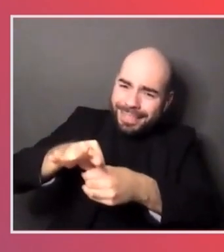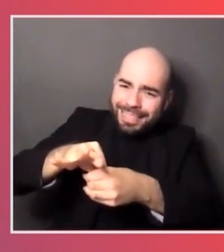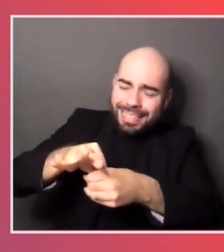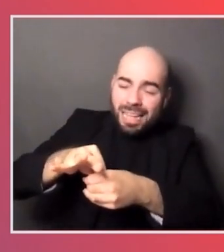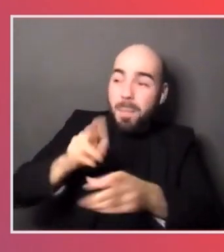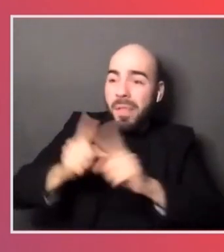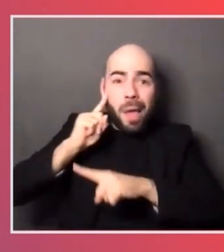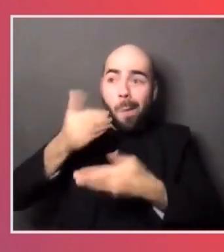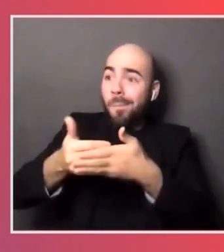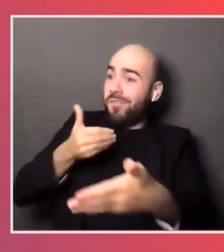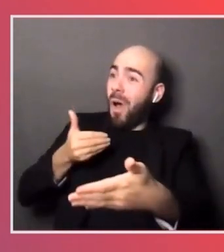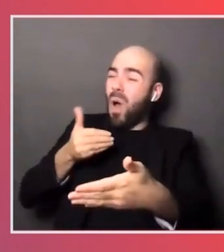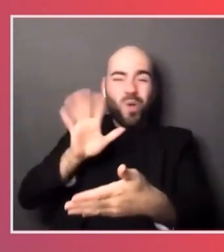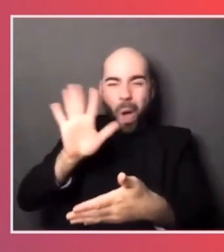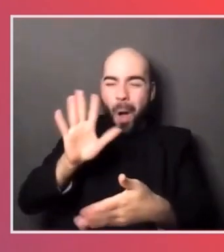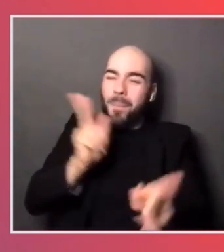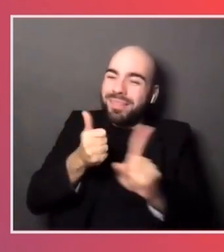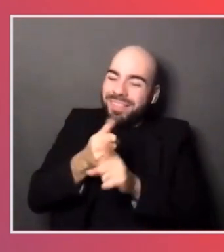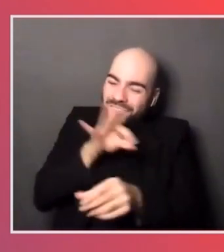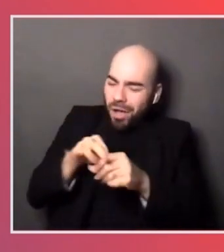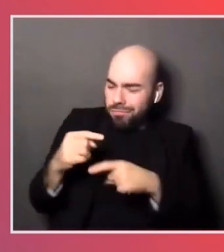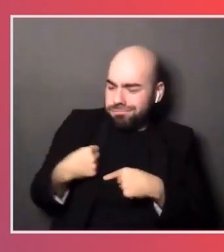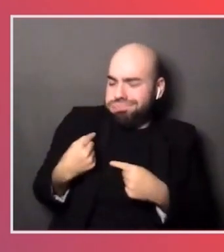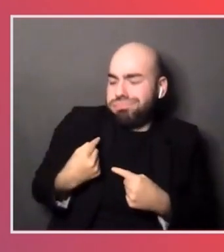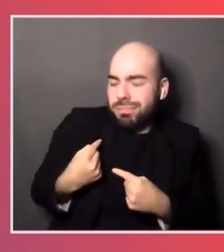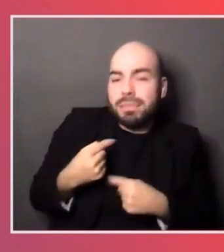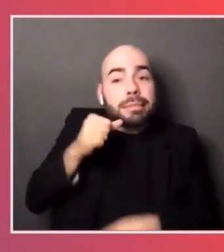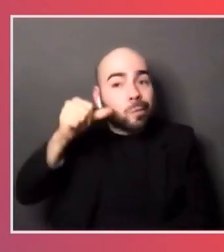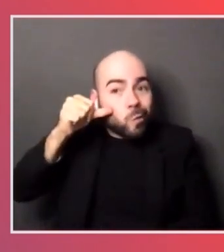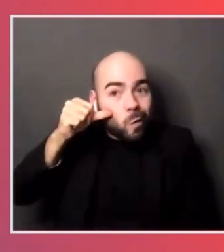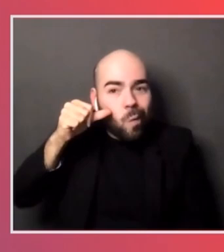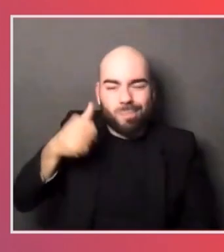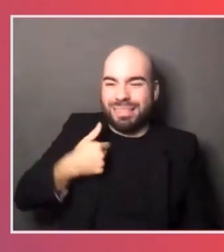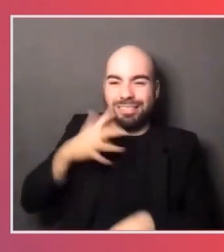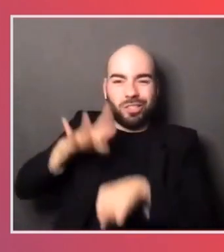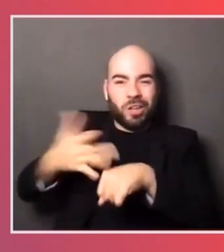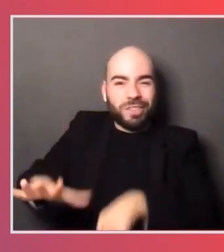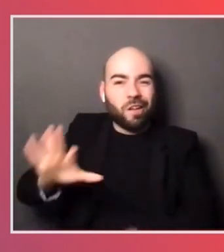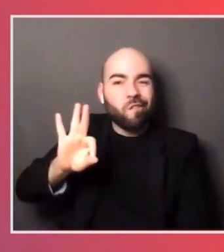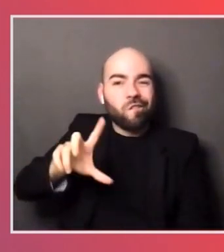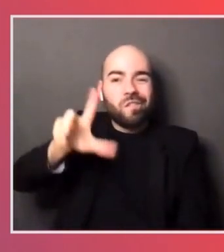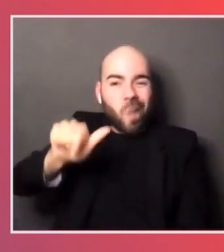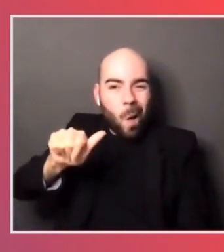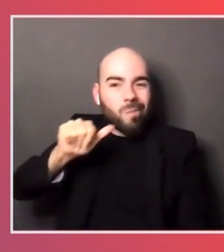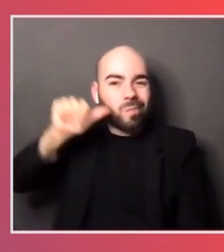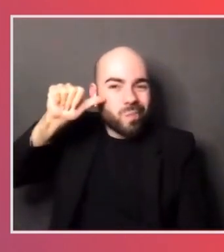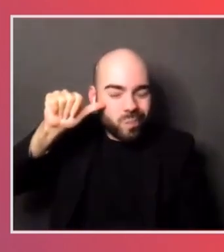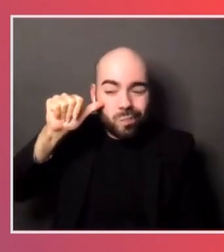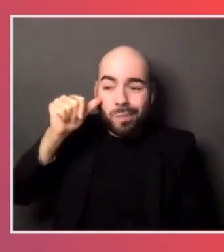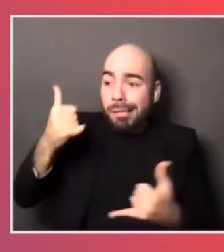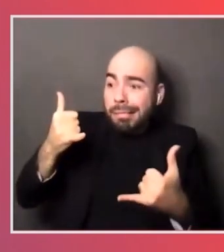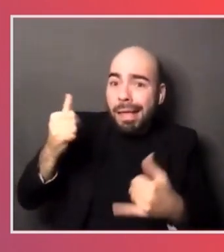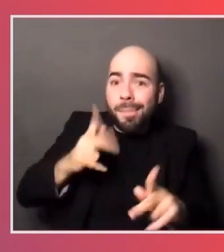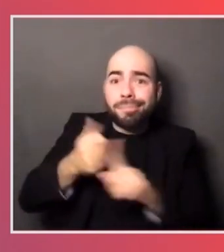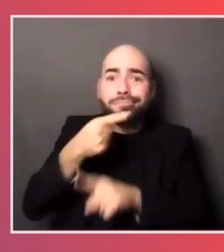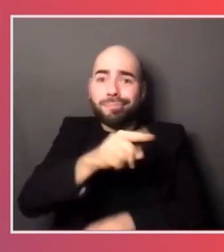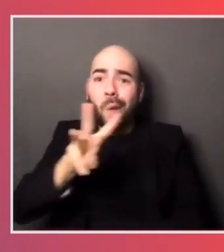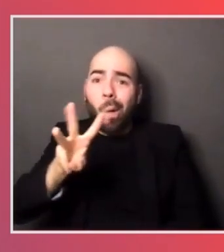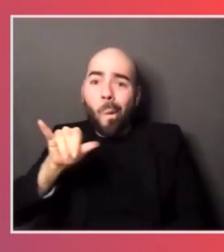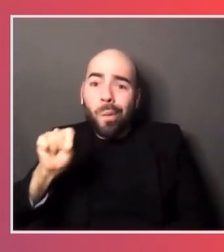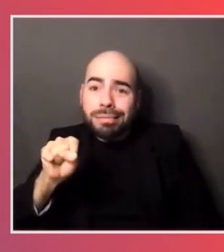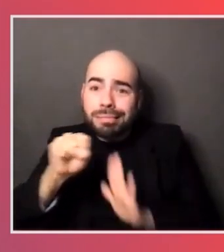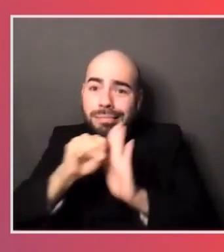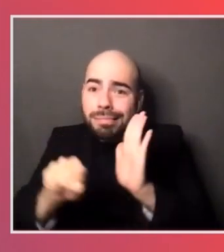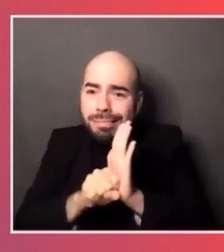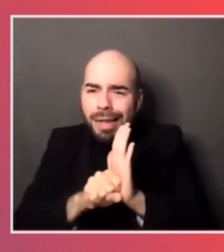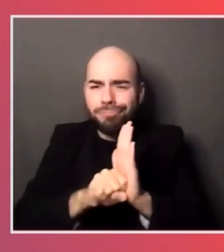yesterday. People started voting there yesterday. Today, people started voting in Wisconsin. You know, us in